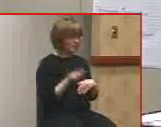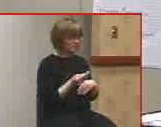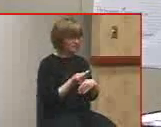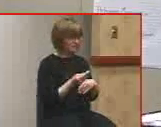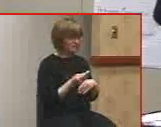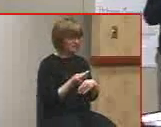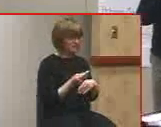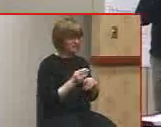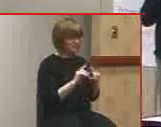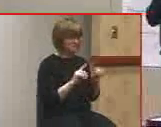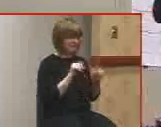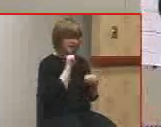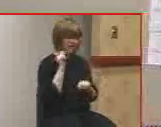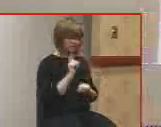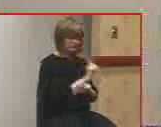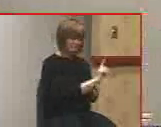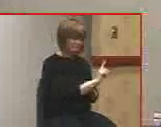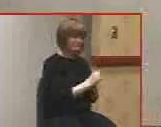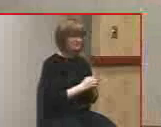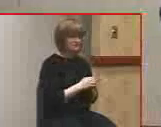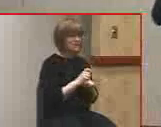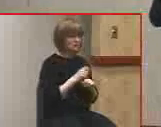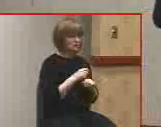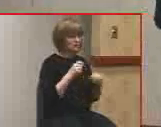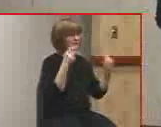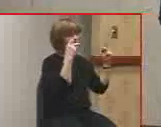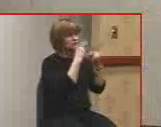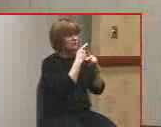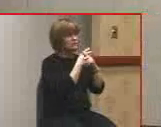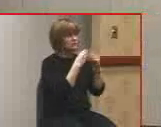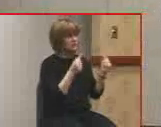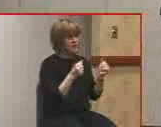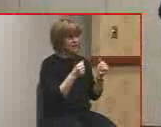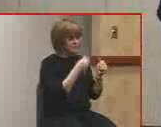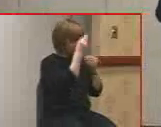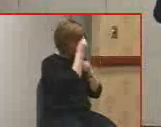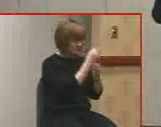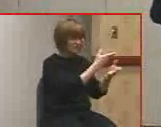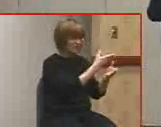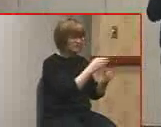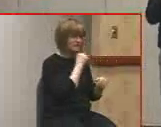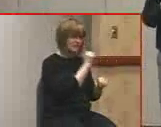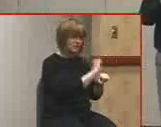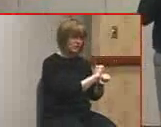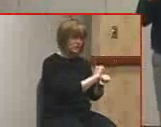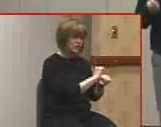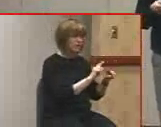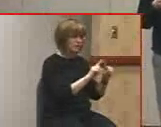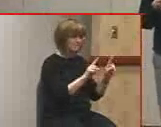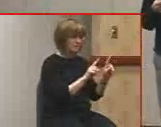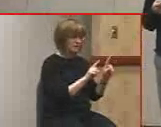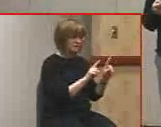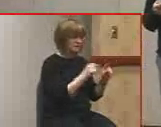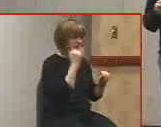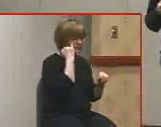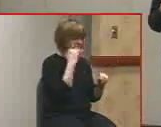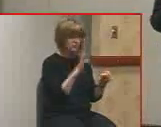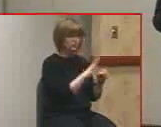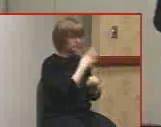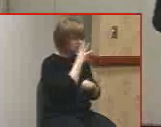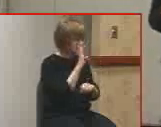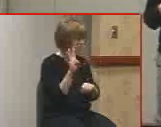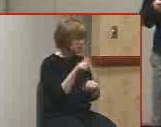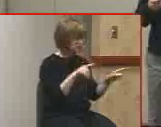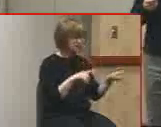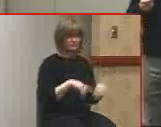but don't go over there. So we've got to figure out a way to let her know that's not going to work, but if all you do is ignore it, she's going to go, well,